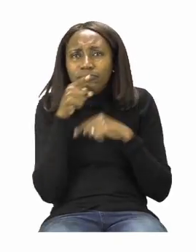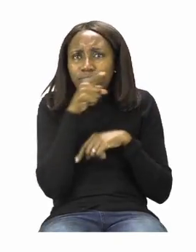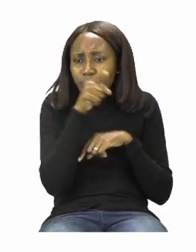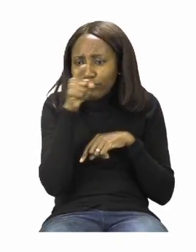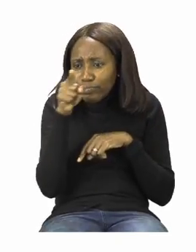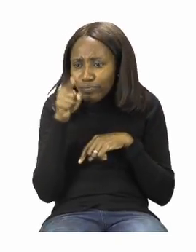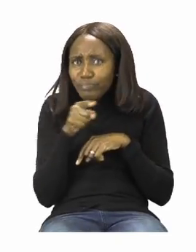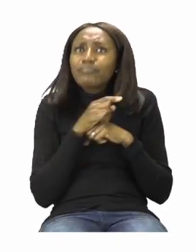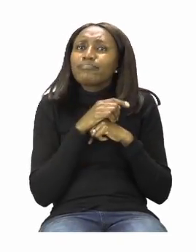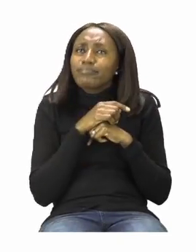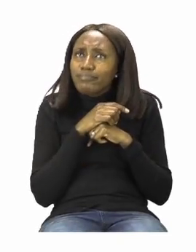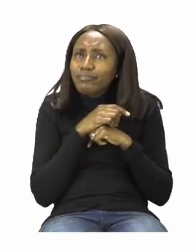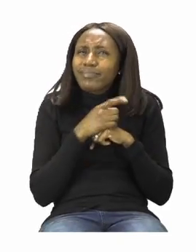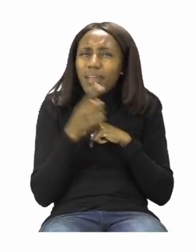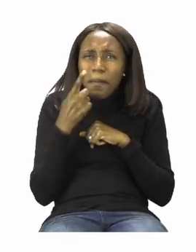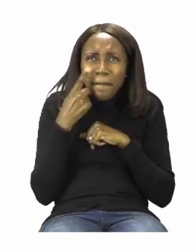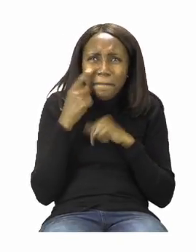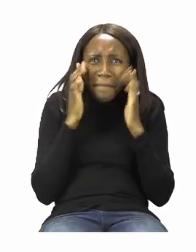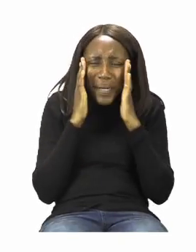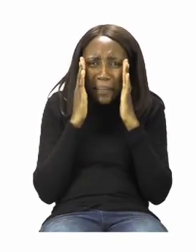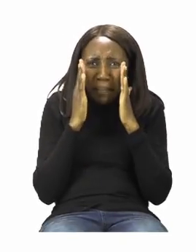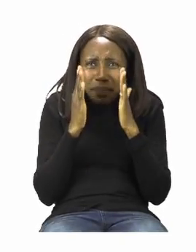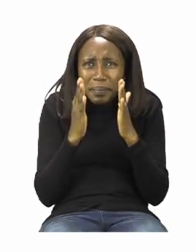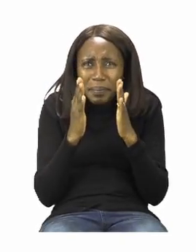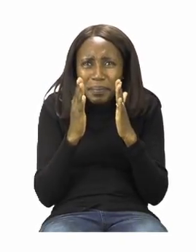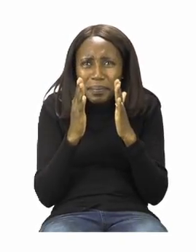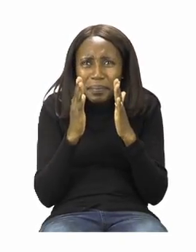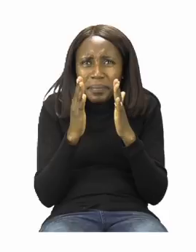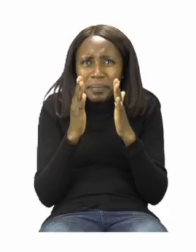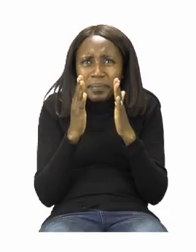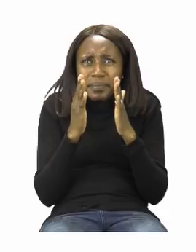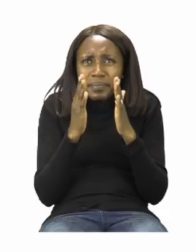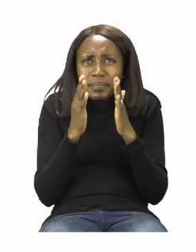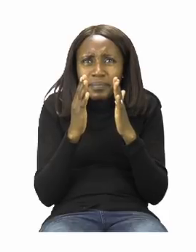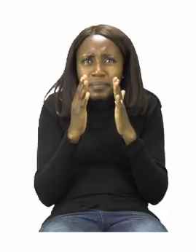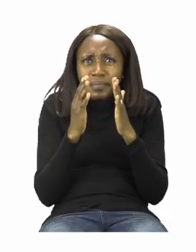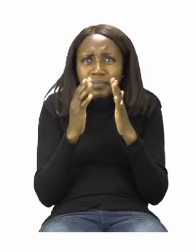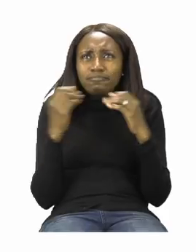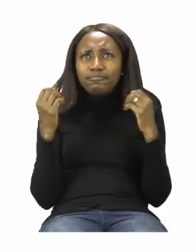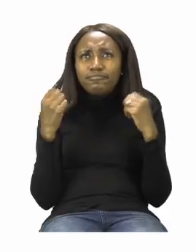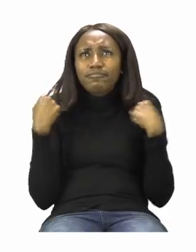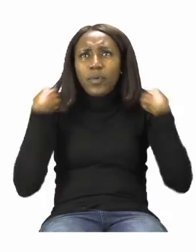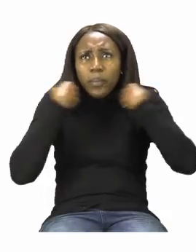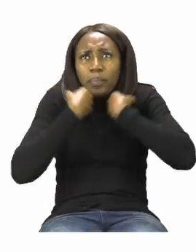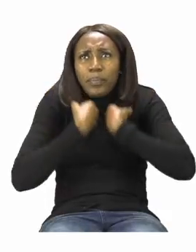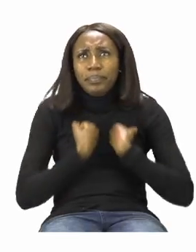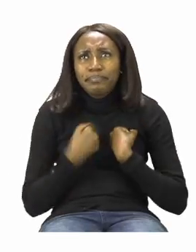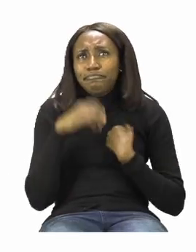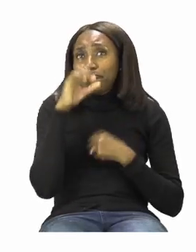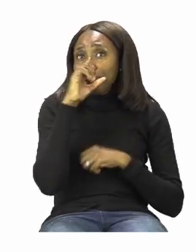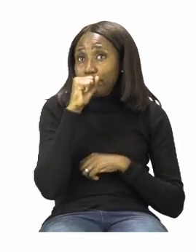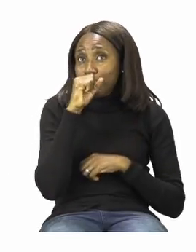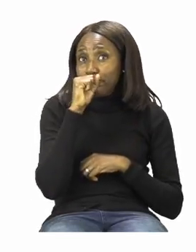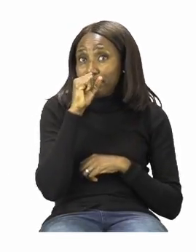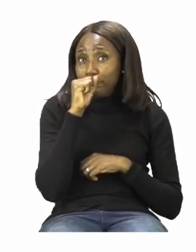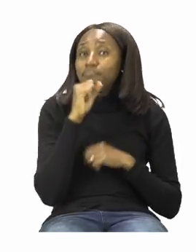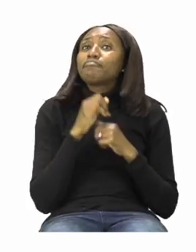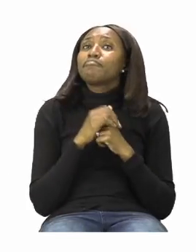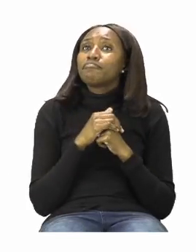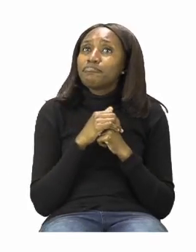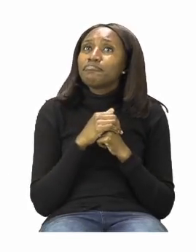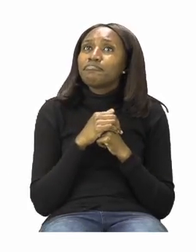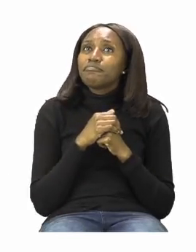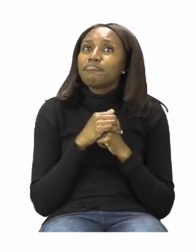look carefully, you can see that there is an orange backpack. I'd like you to